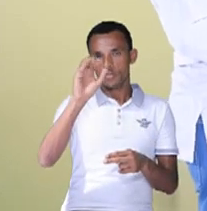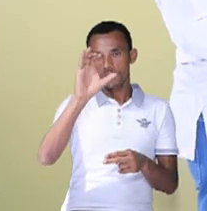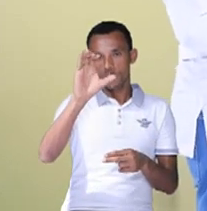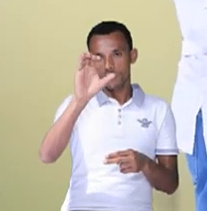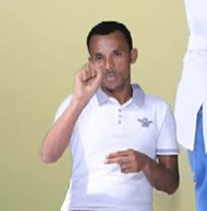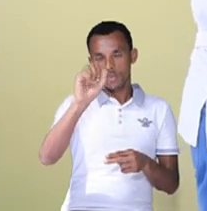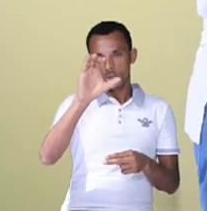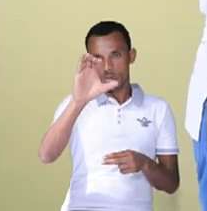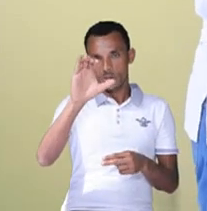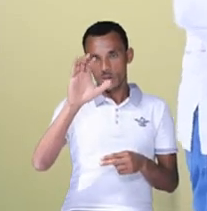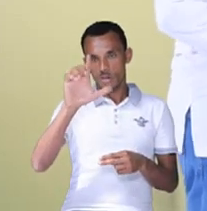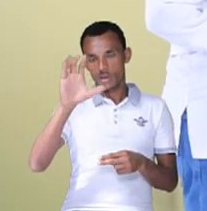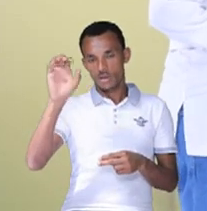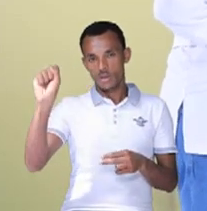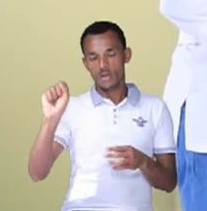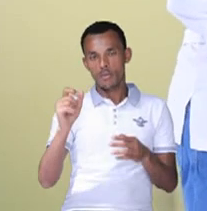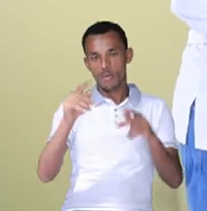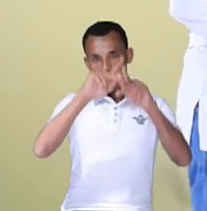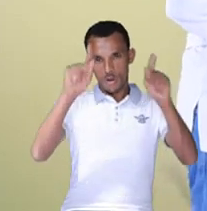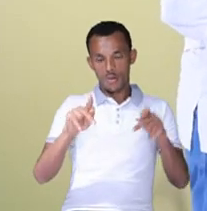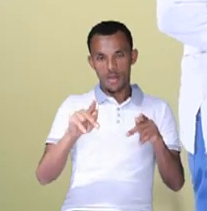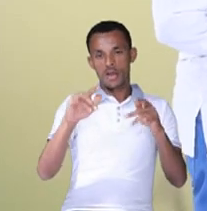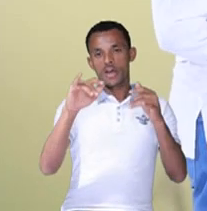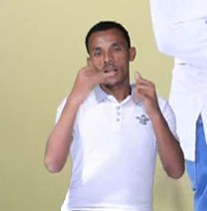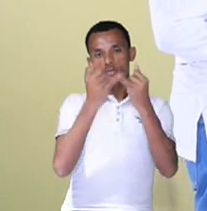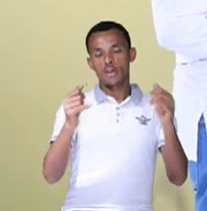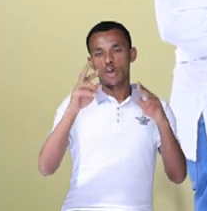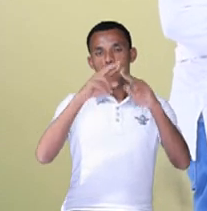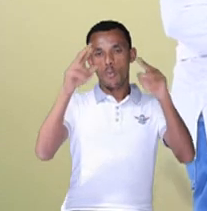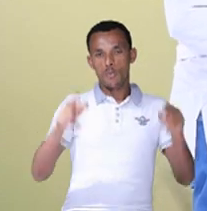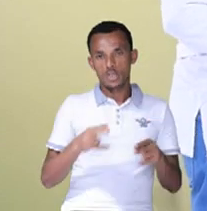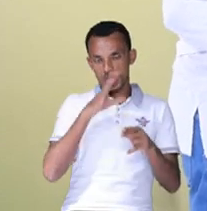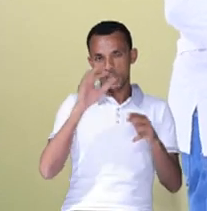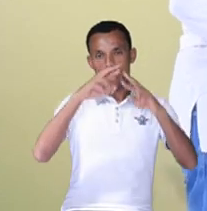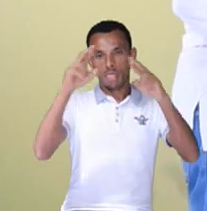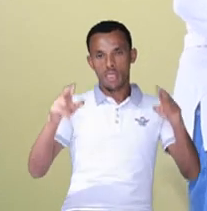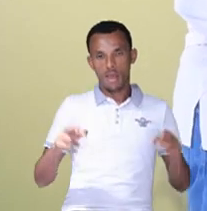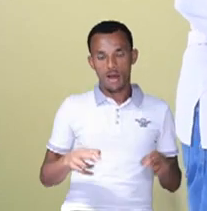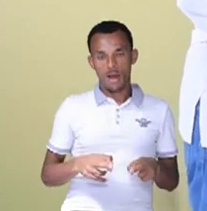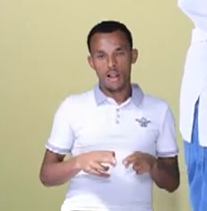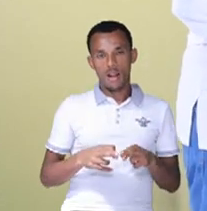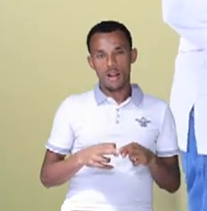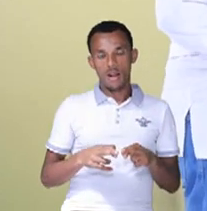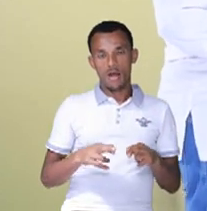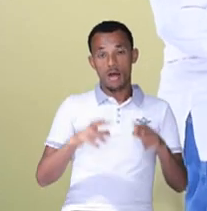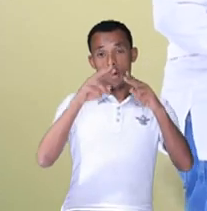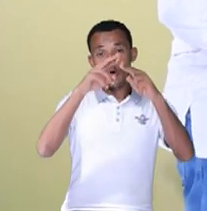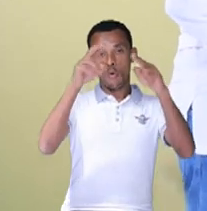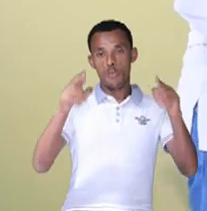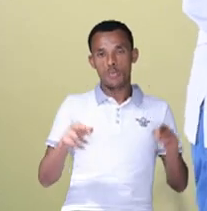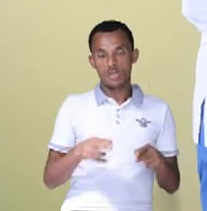the parallelogram having a classification rhombus may what a rhombus and rectangle, rhombus may